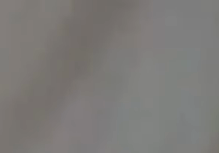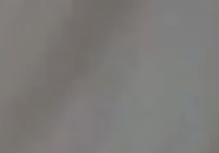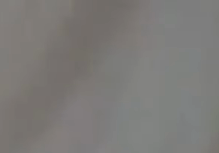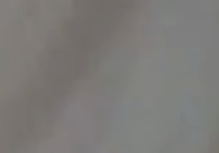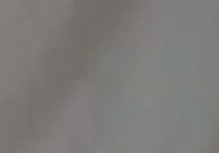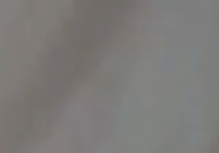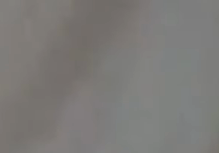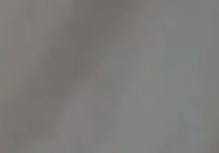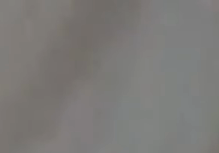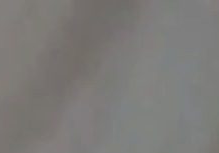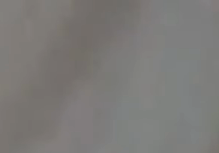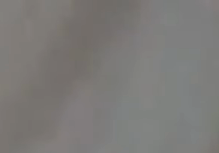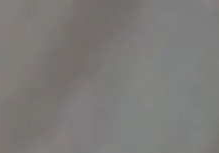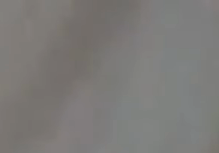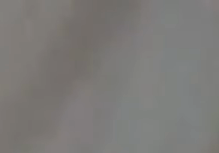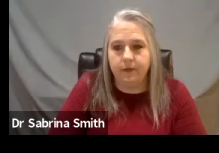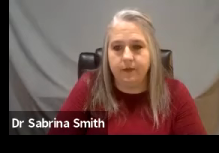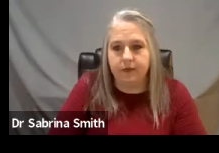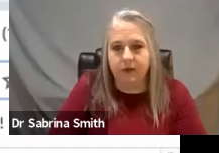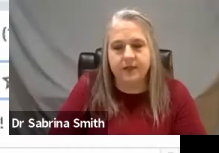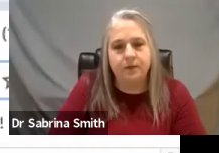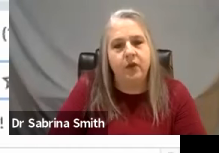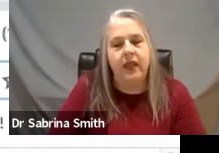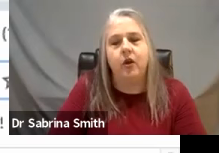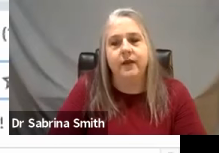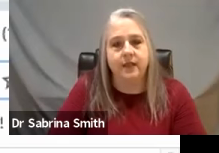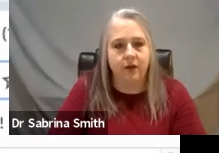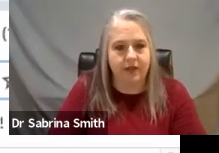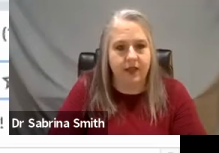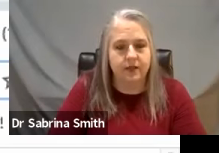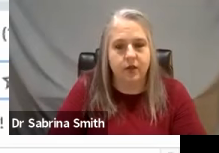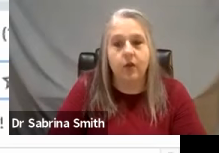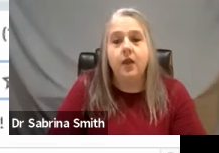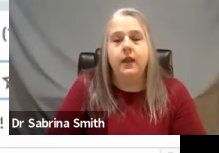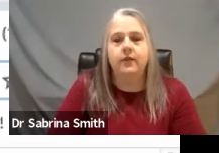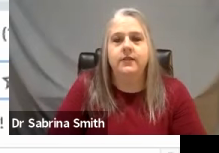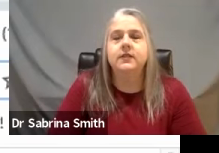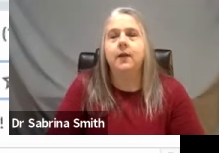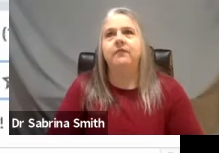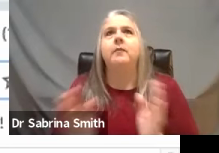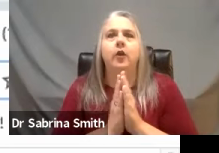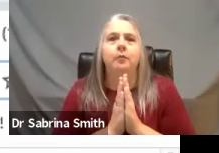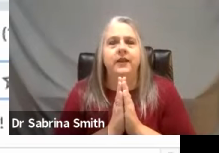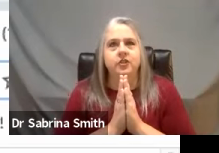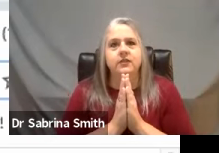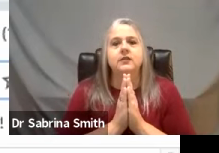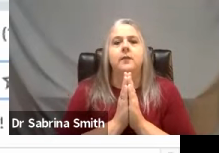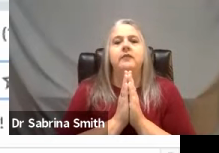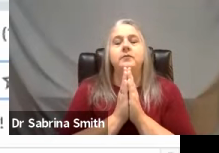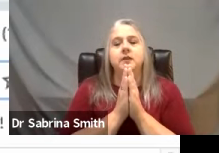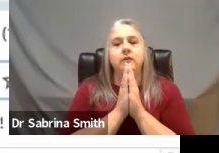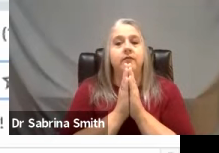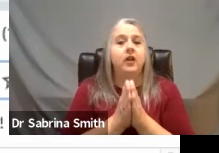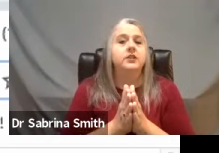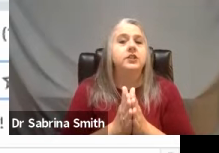own page, and because people can't always hear everything. So this is coming from my own page, and this is coming